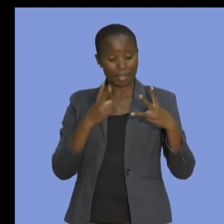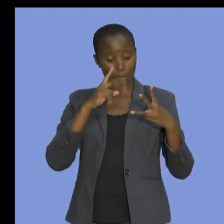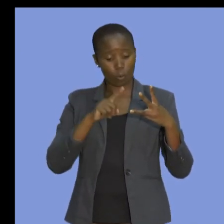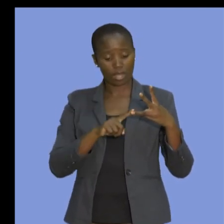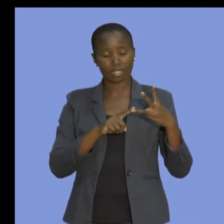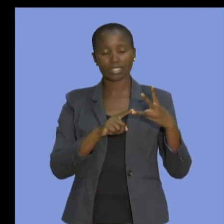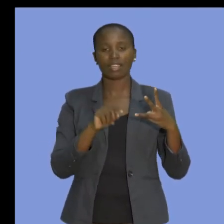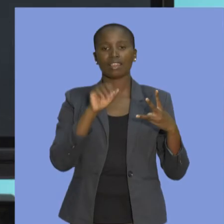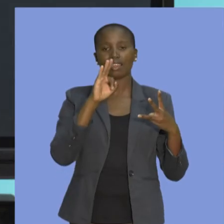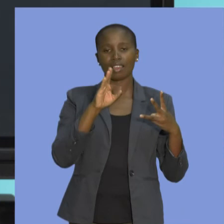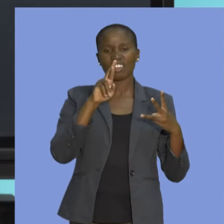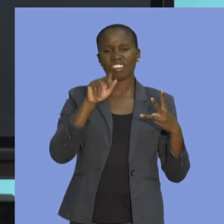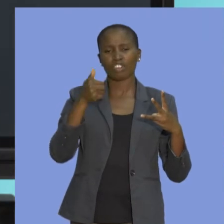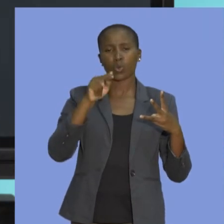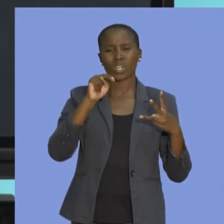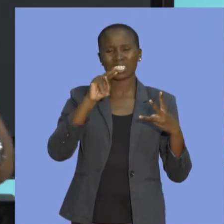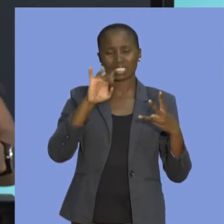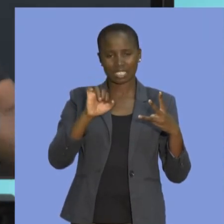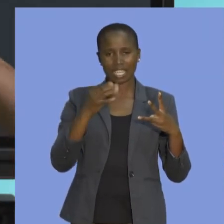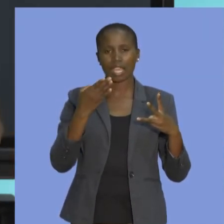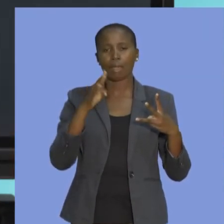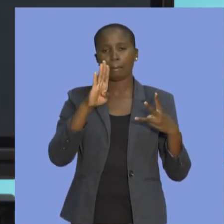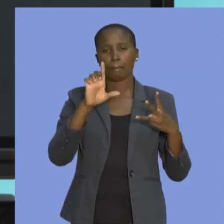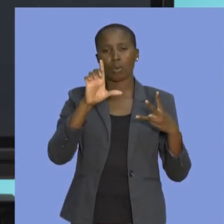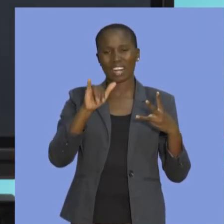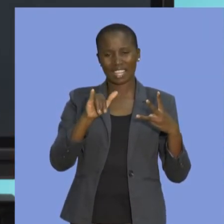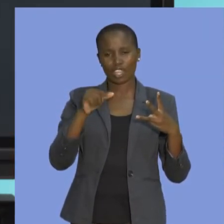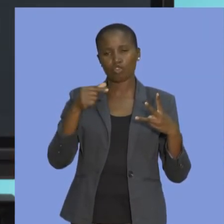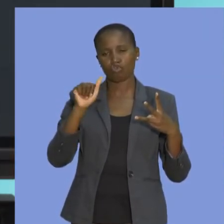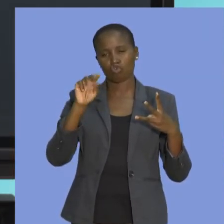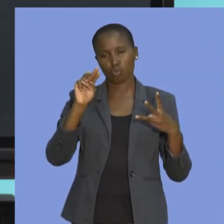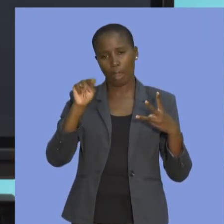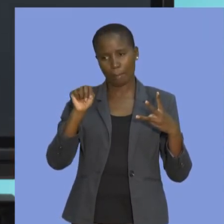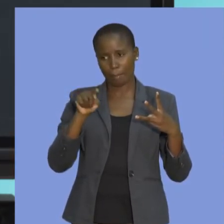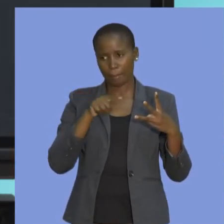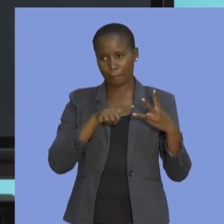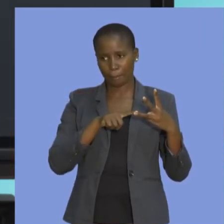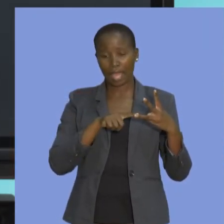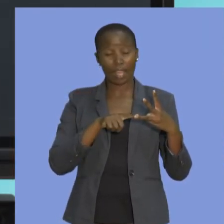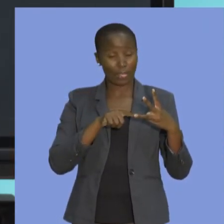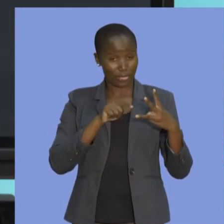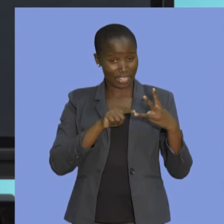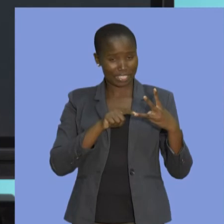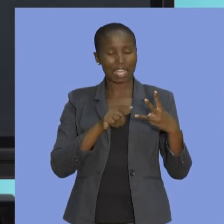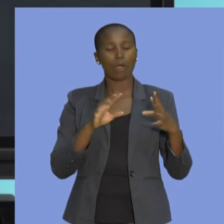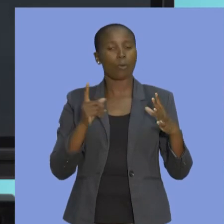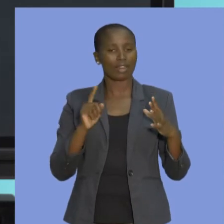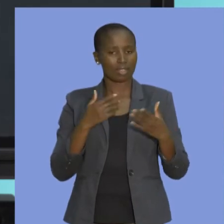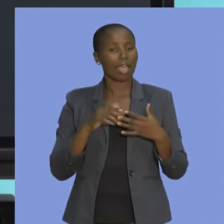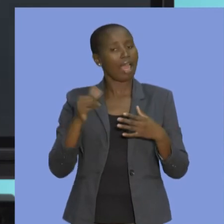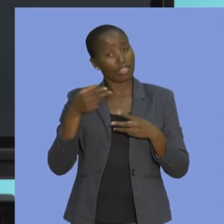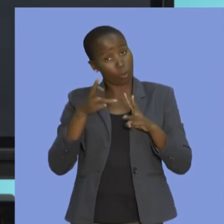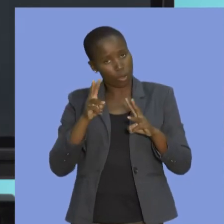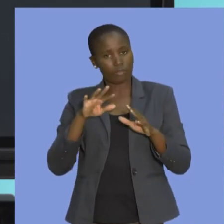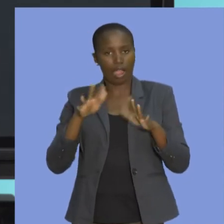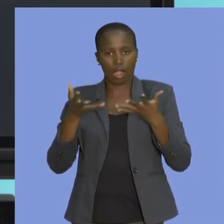Okay. So, which is another way of representing data. So I think